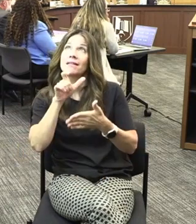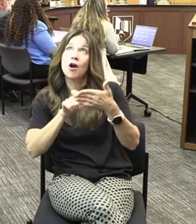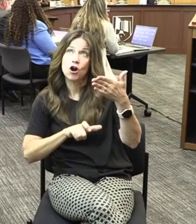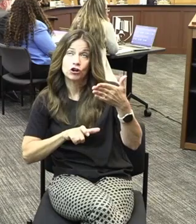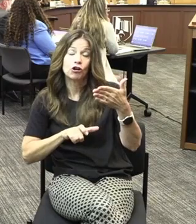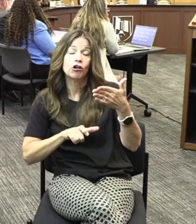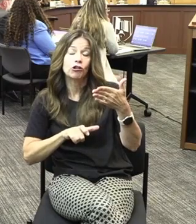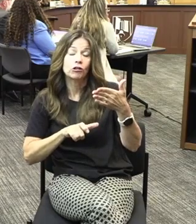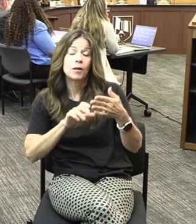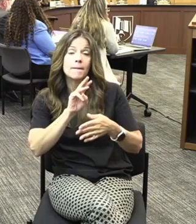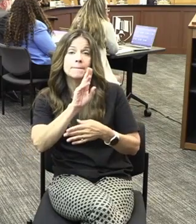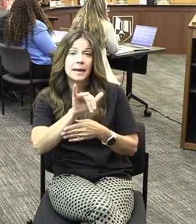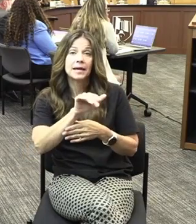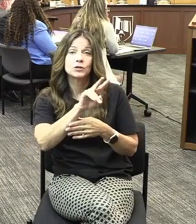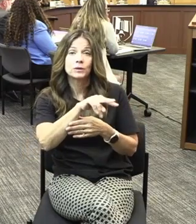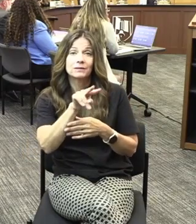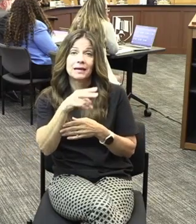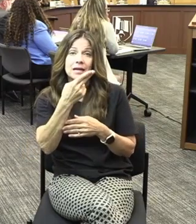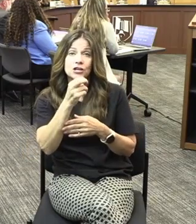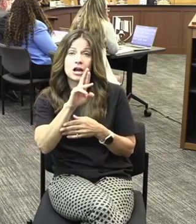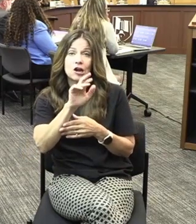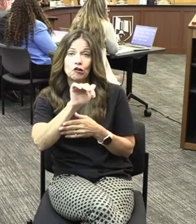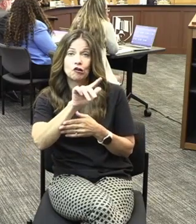the May 22nd Herald News article.